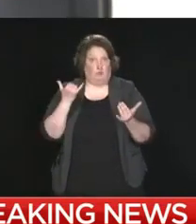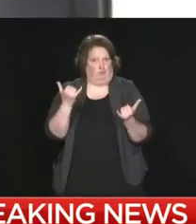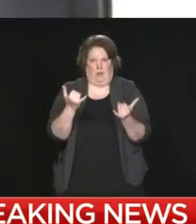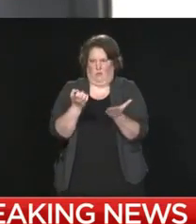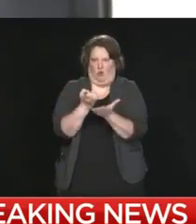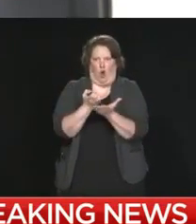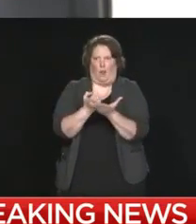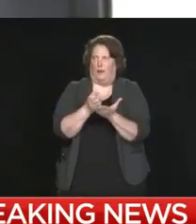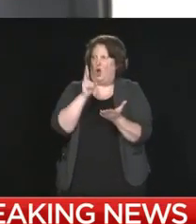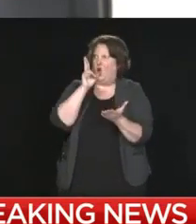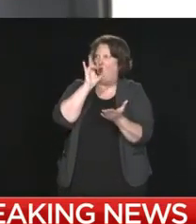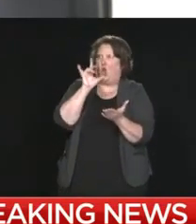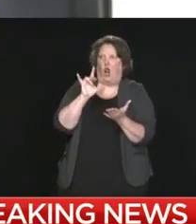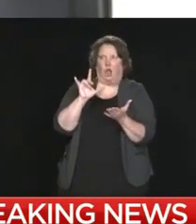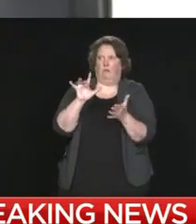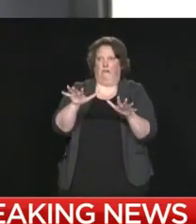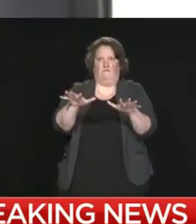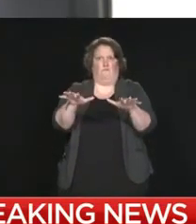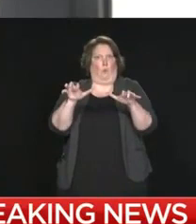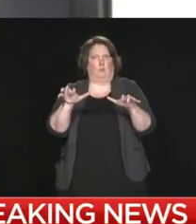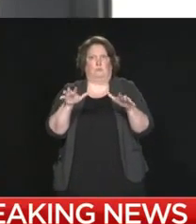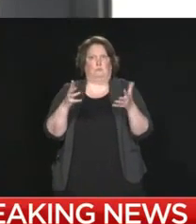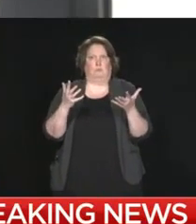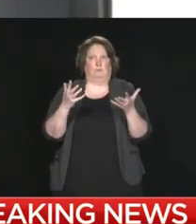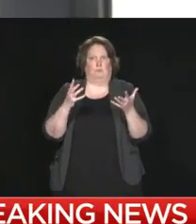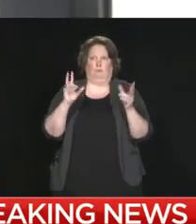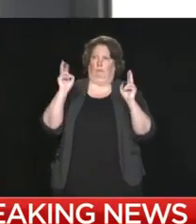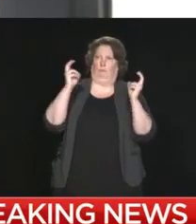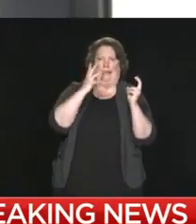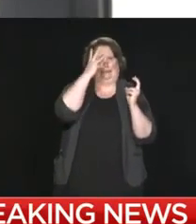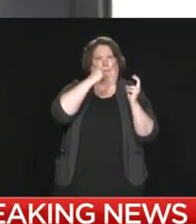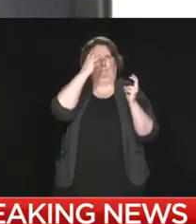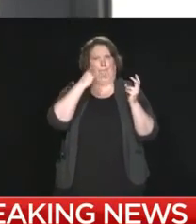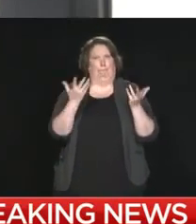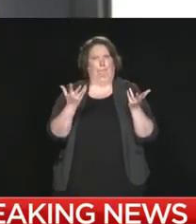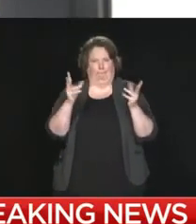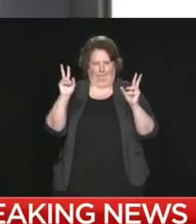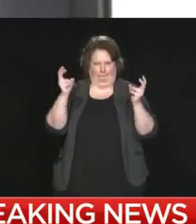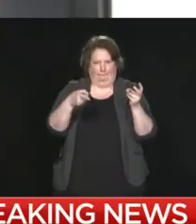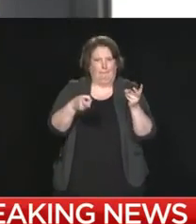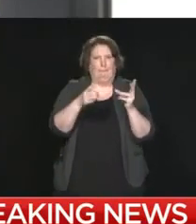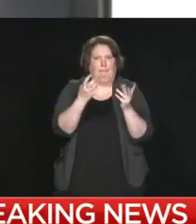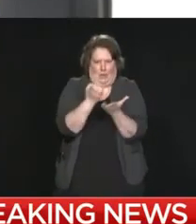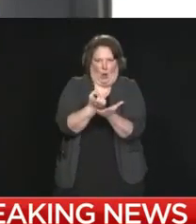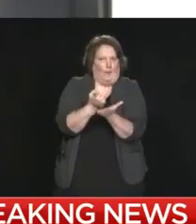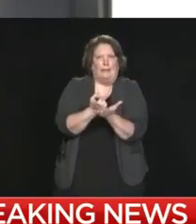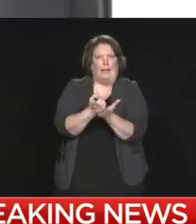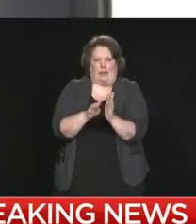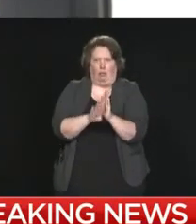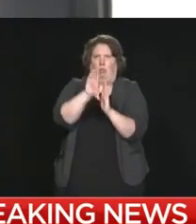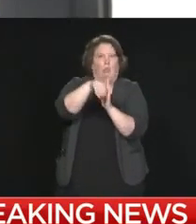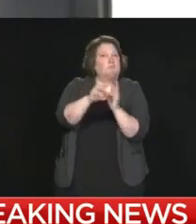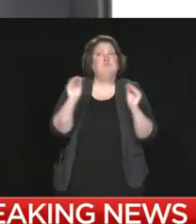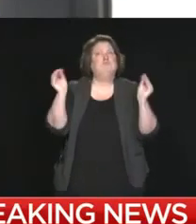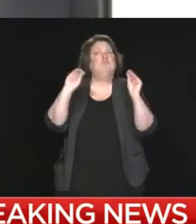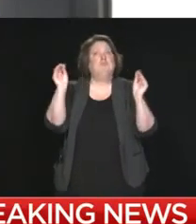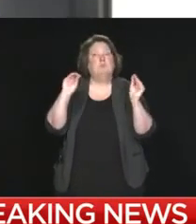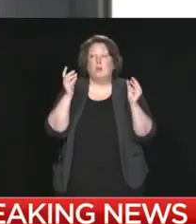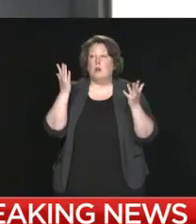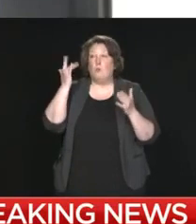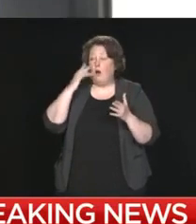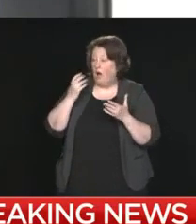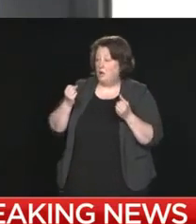frozen or in a coma, like right now, you know, most or so many businesses